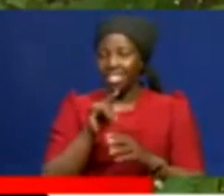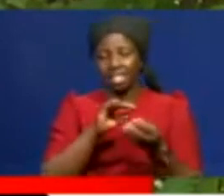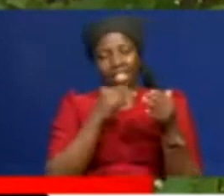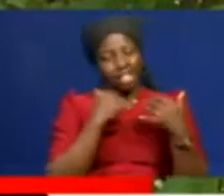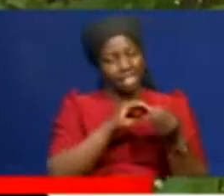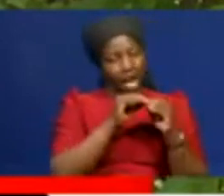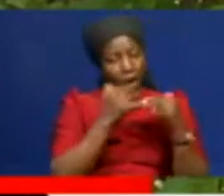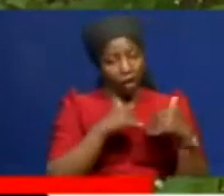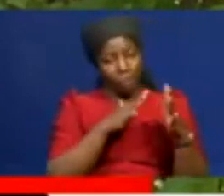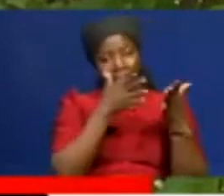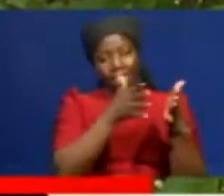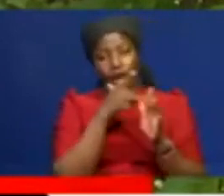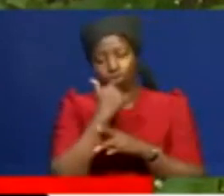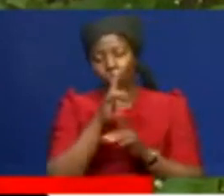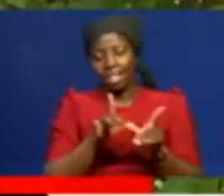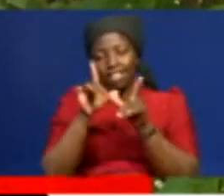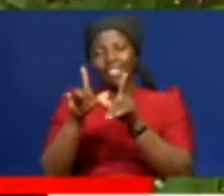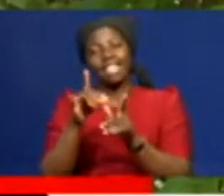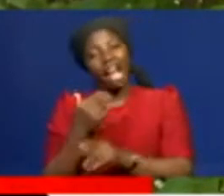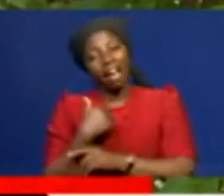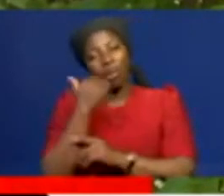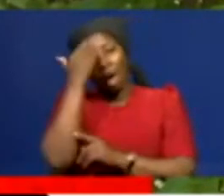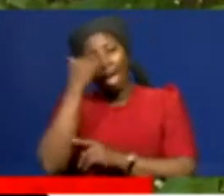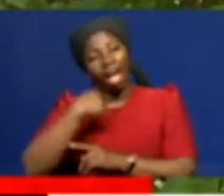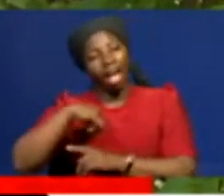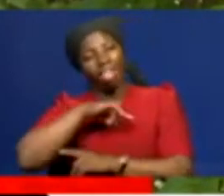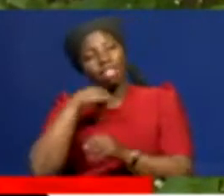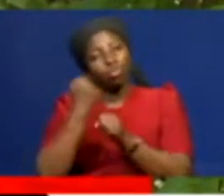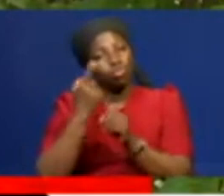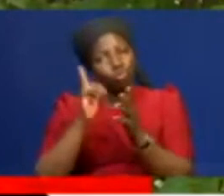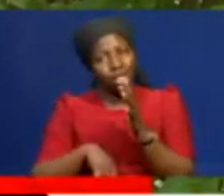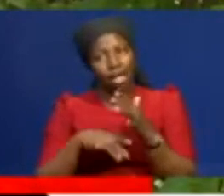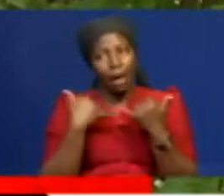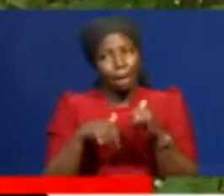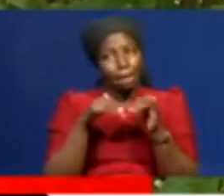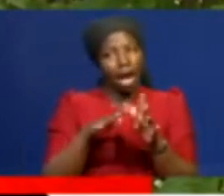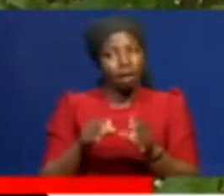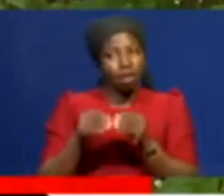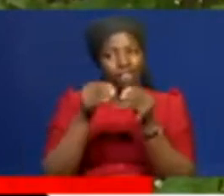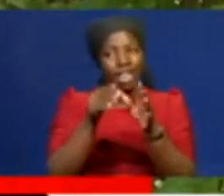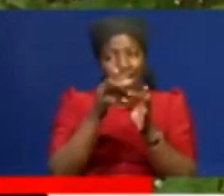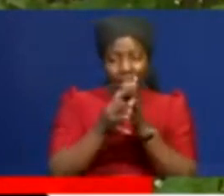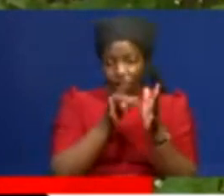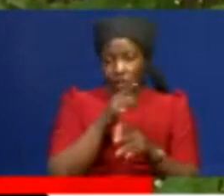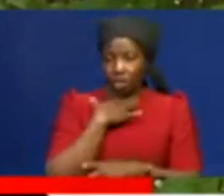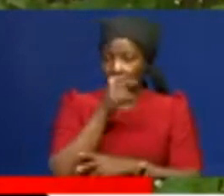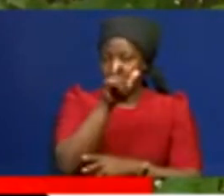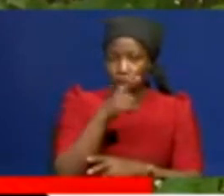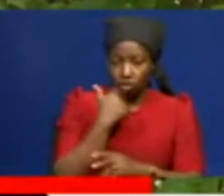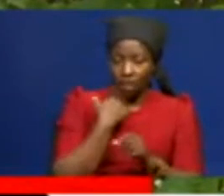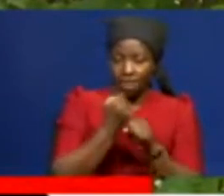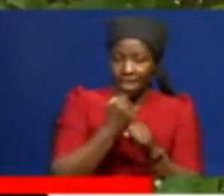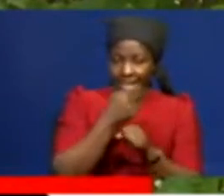here who have the certifications, because actually we do player profiling. So if you want somebody who has done HR,